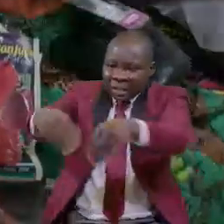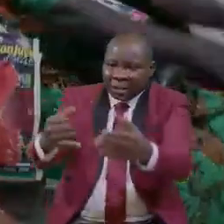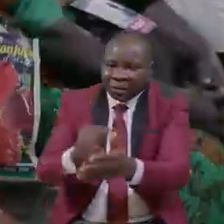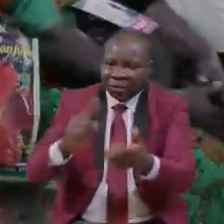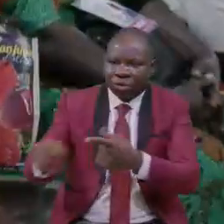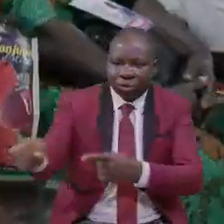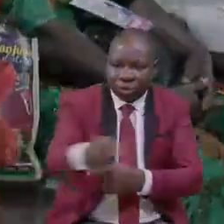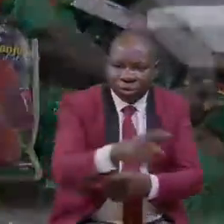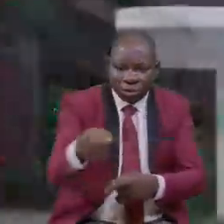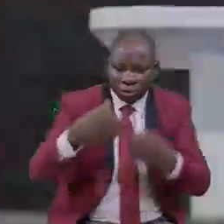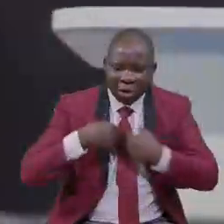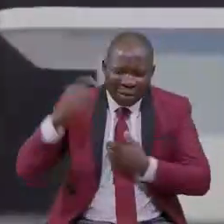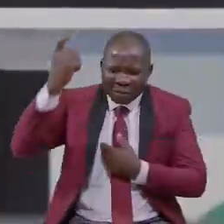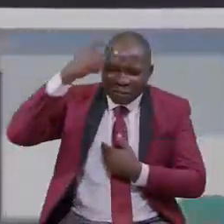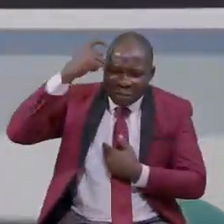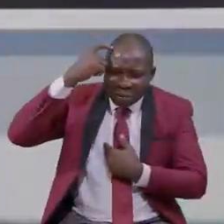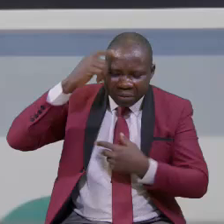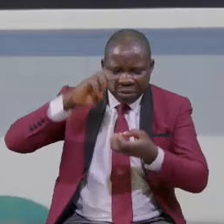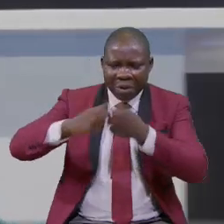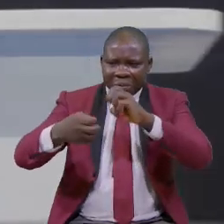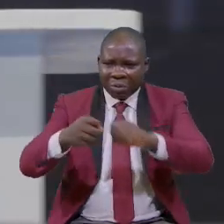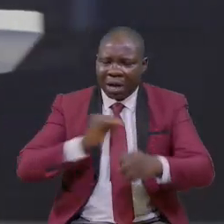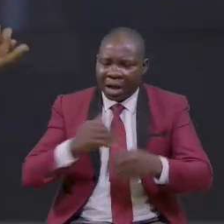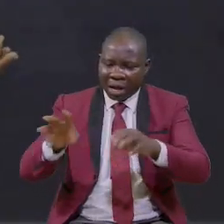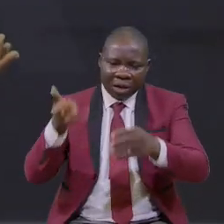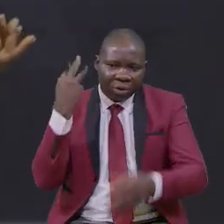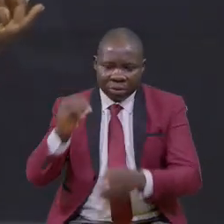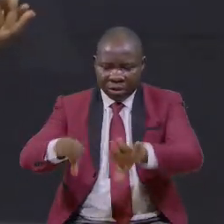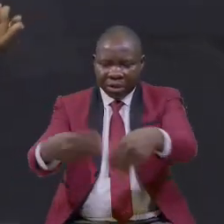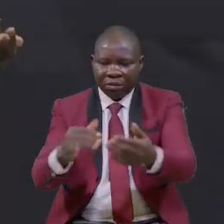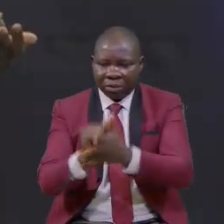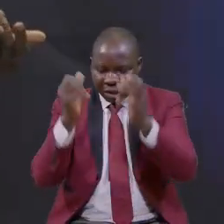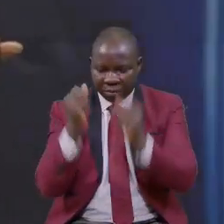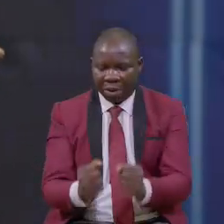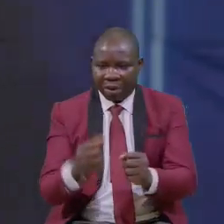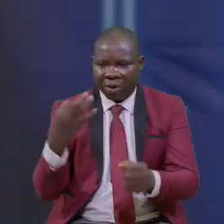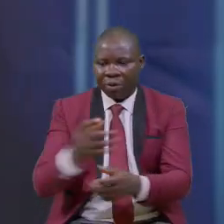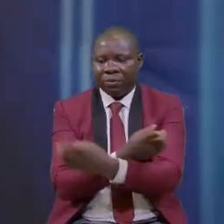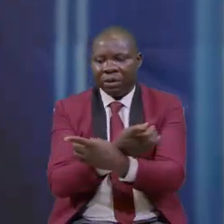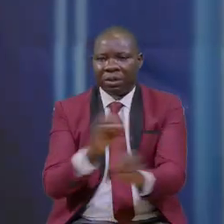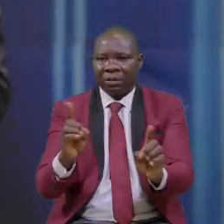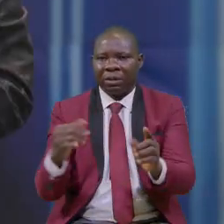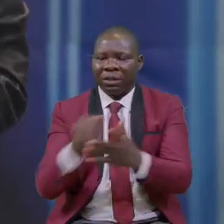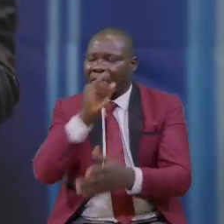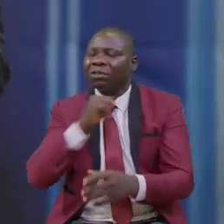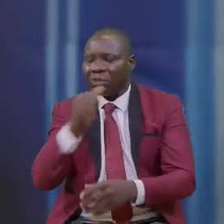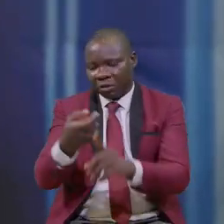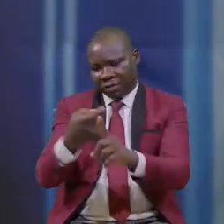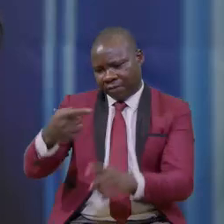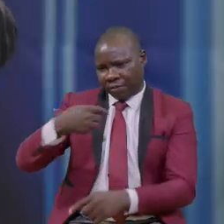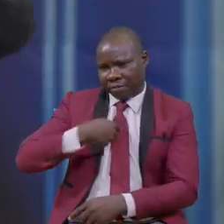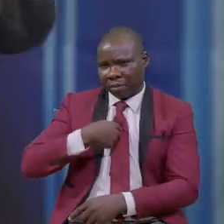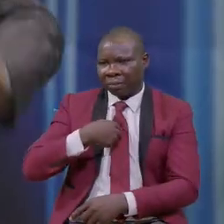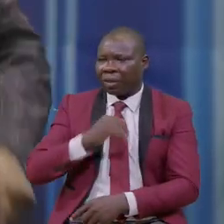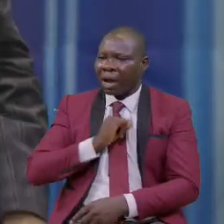brain problem, and I was given that power of deliverance. It's not for me. And I shouldn't